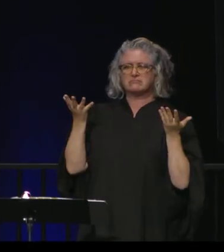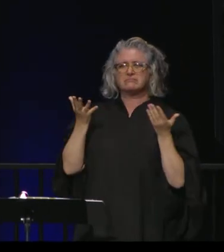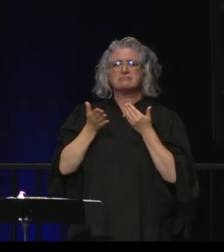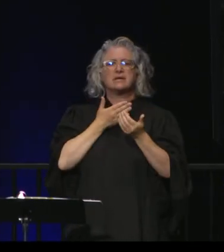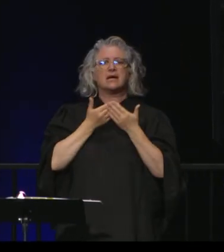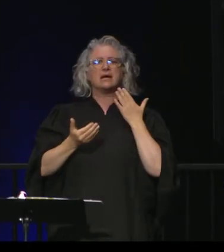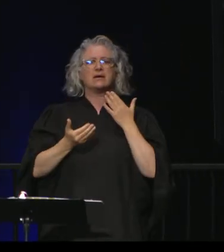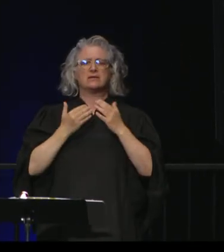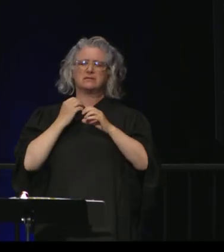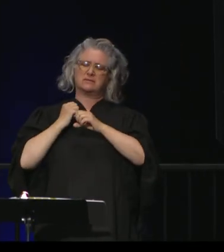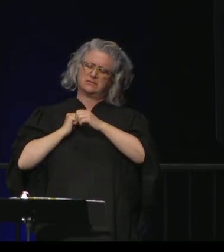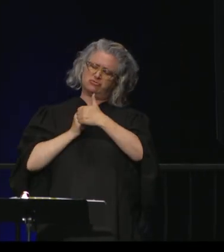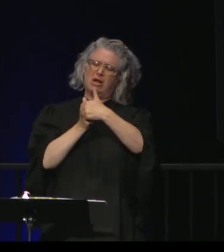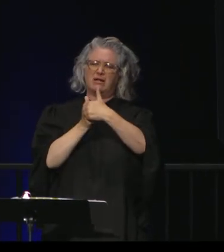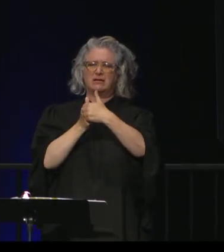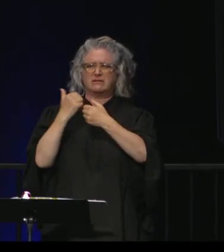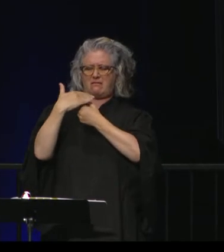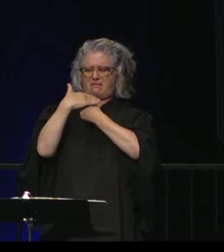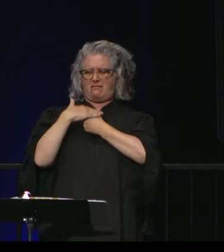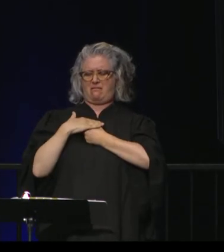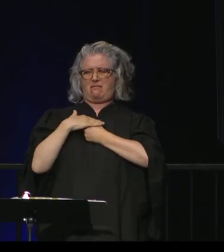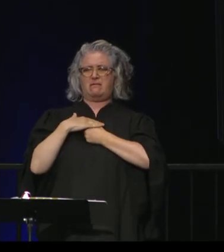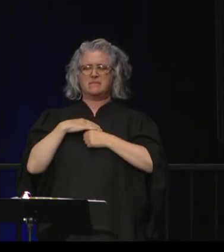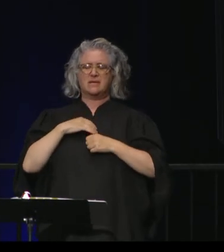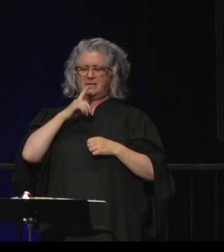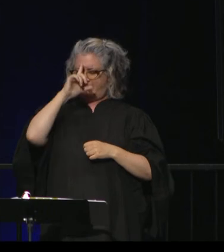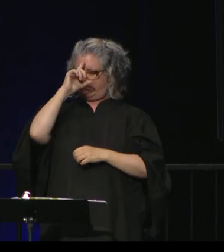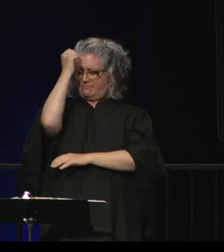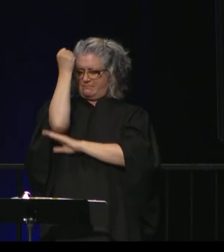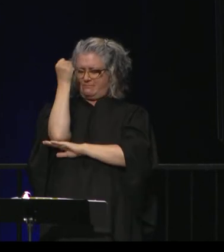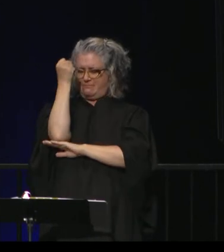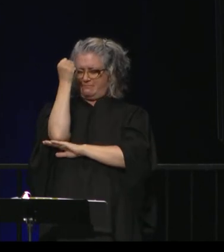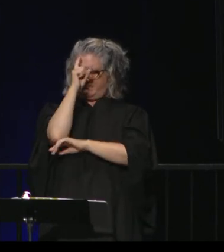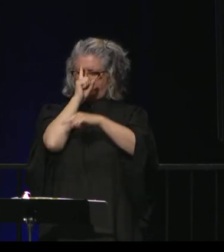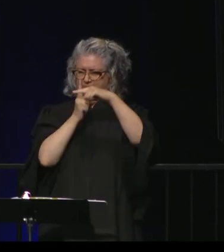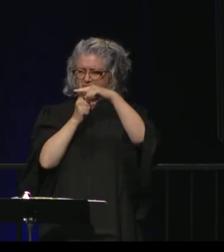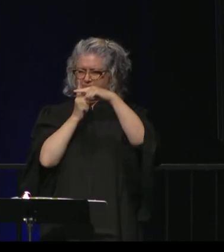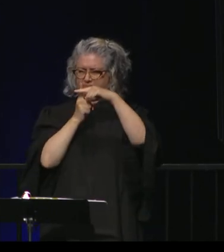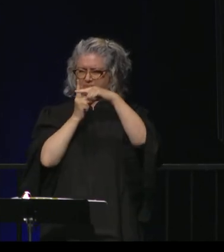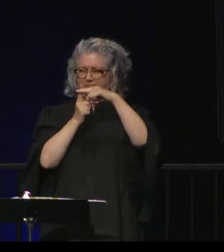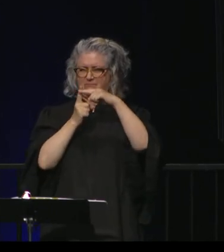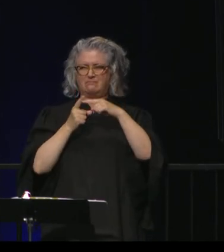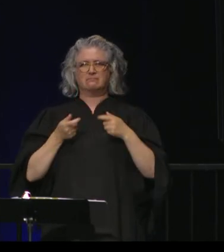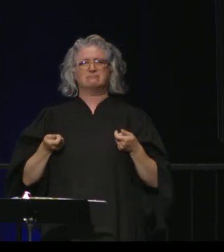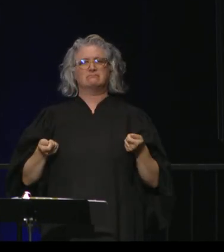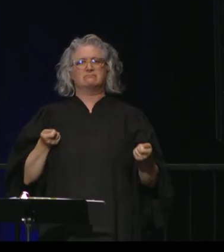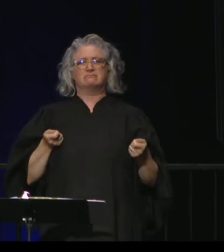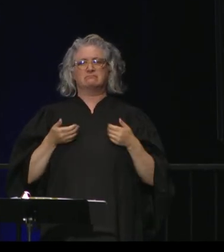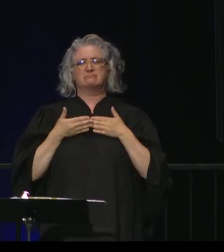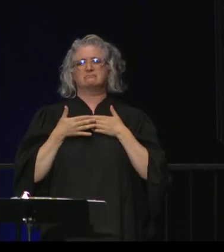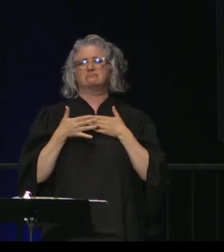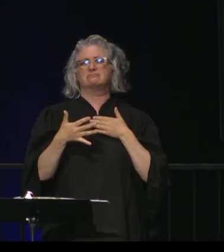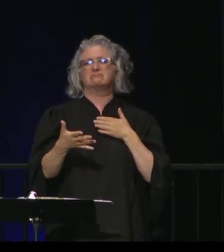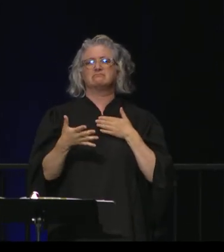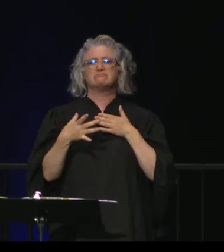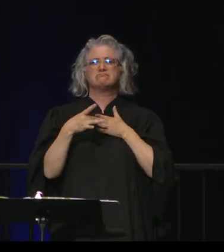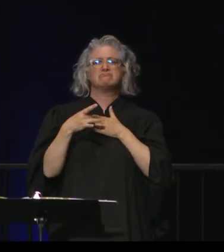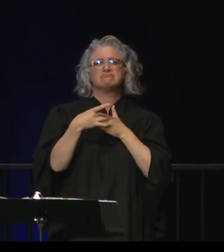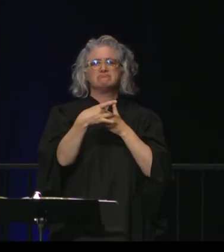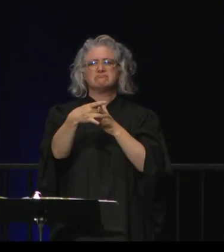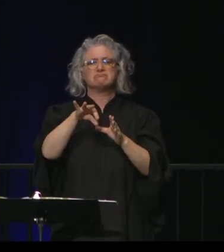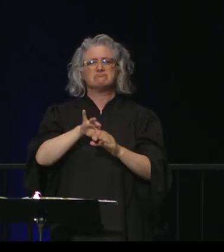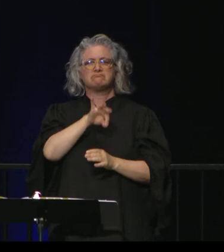circumstances, he was the master of his own fate. He was the captain of his own soul.